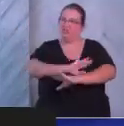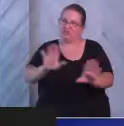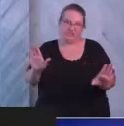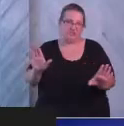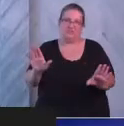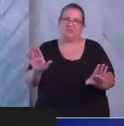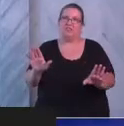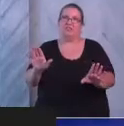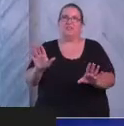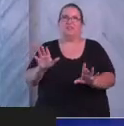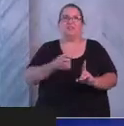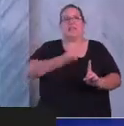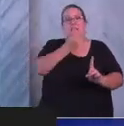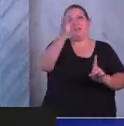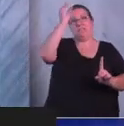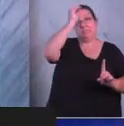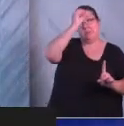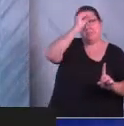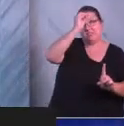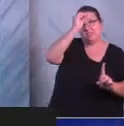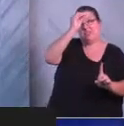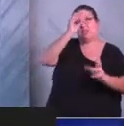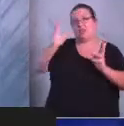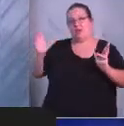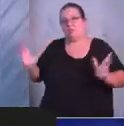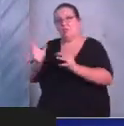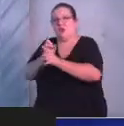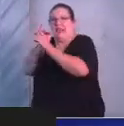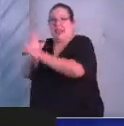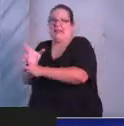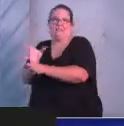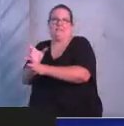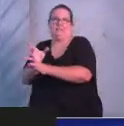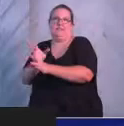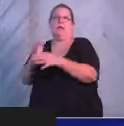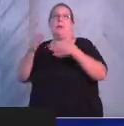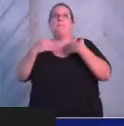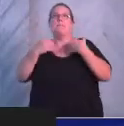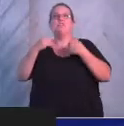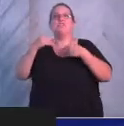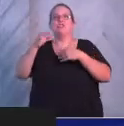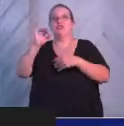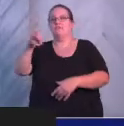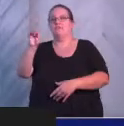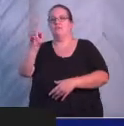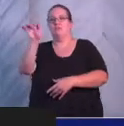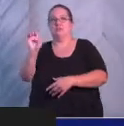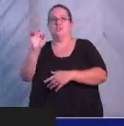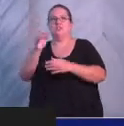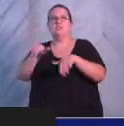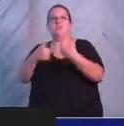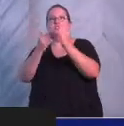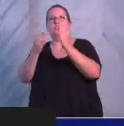between expressing your own views and promoting hate. The Minister of Justice introduced legislation in the spring,